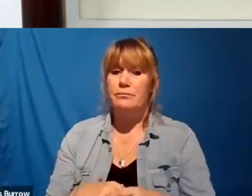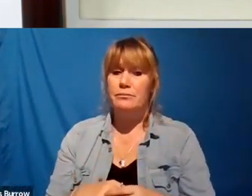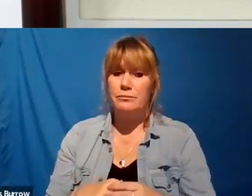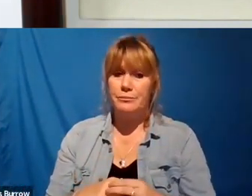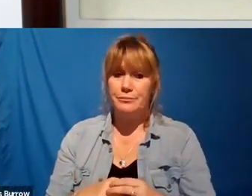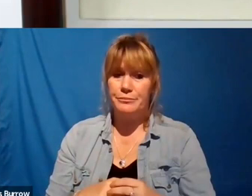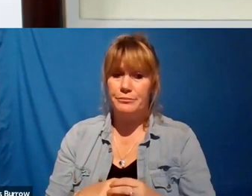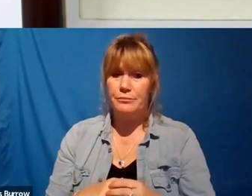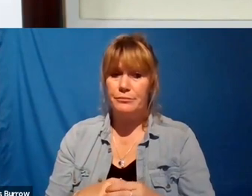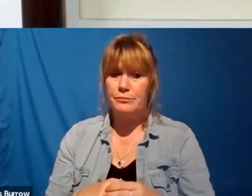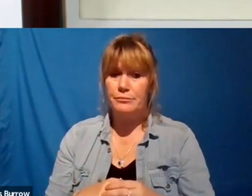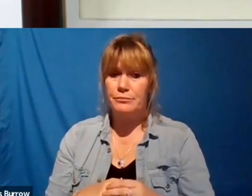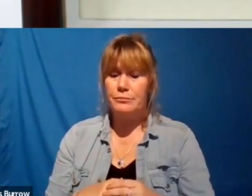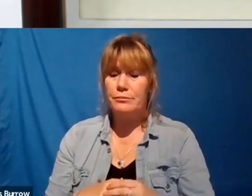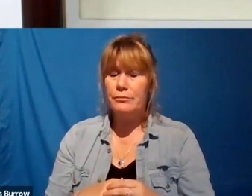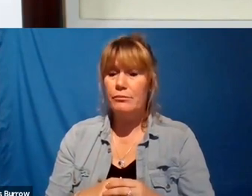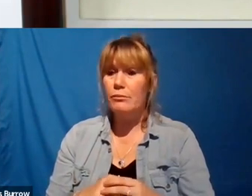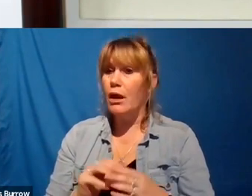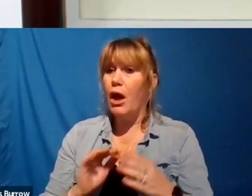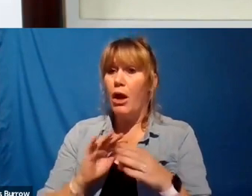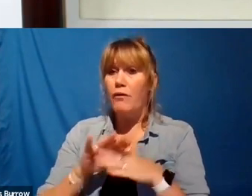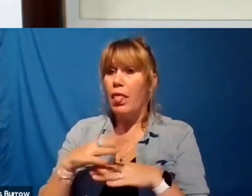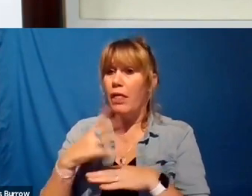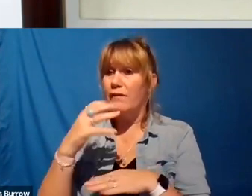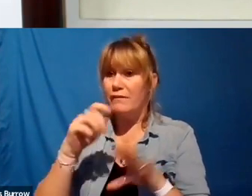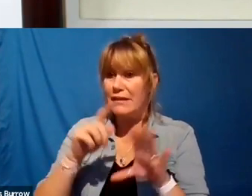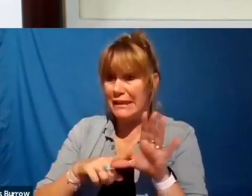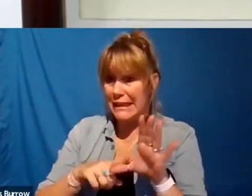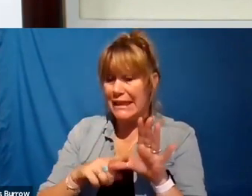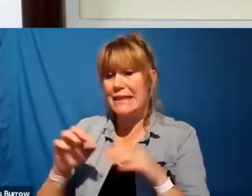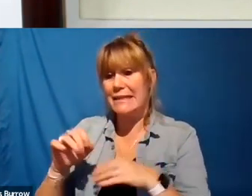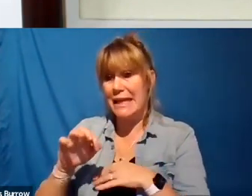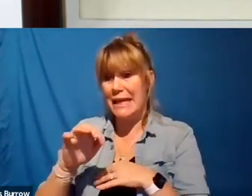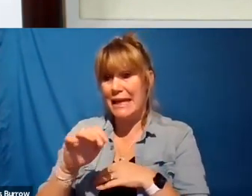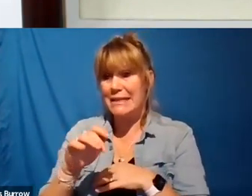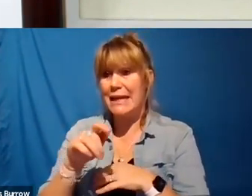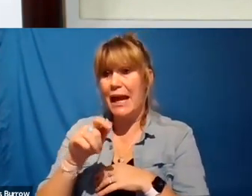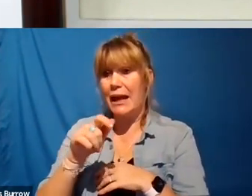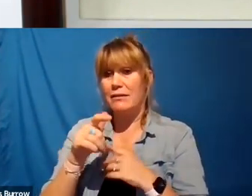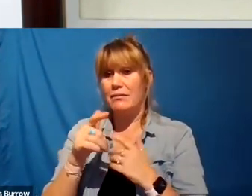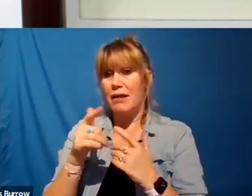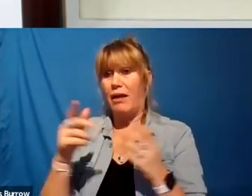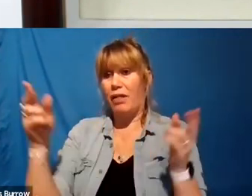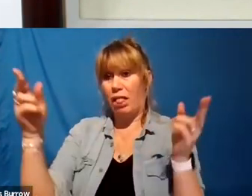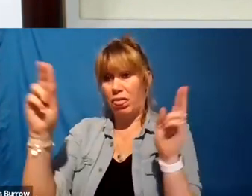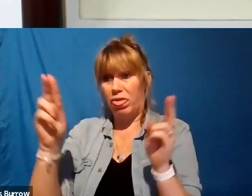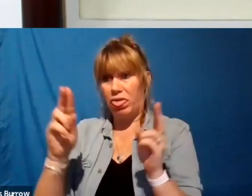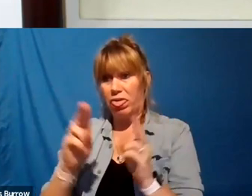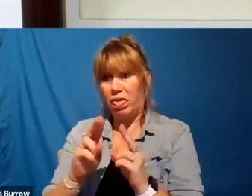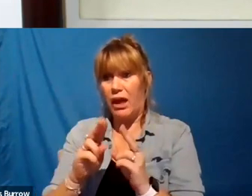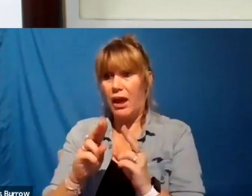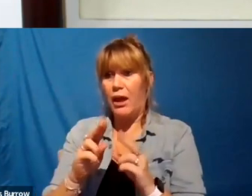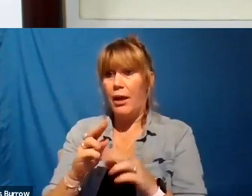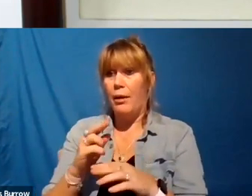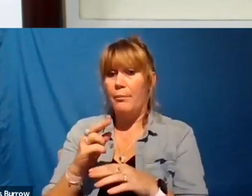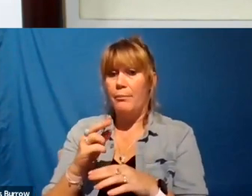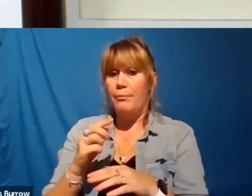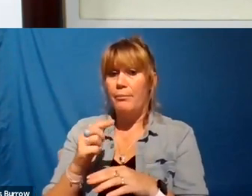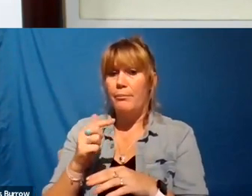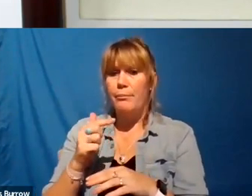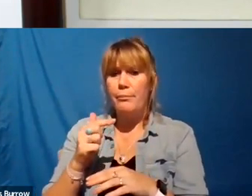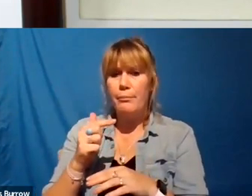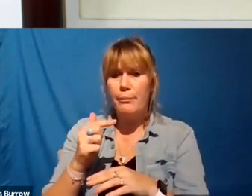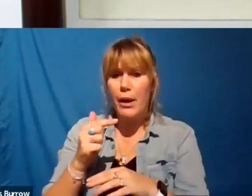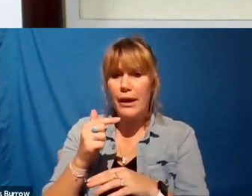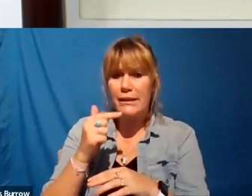the last 50 years, global insect populations have declined by 75%. You know, it's really staggering.